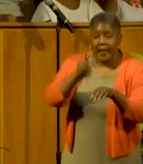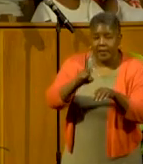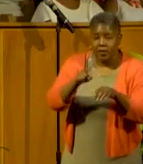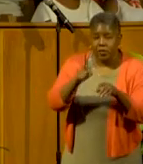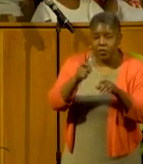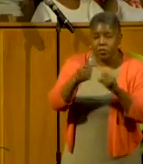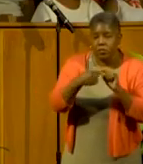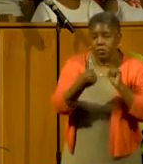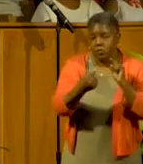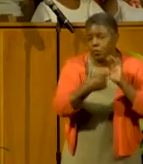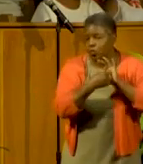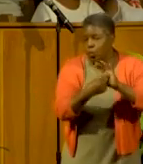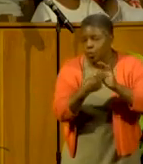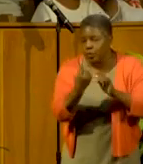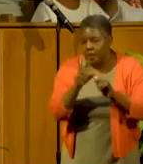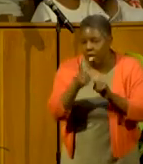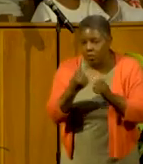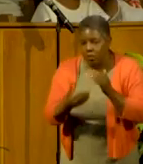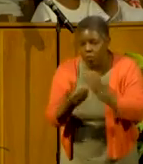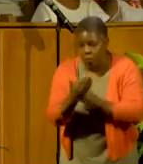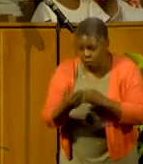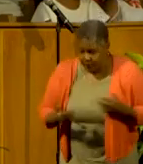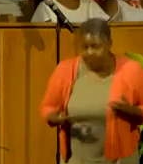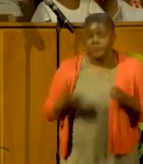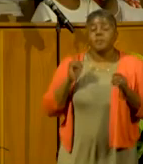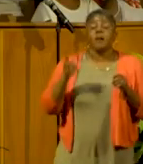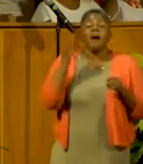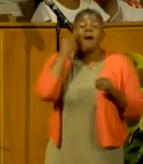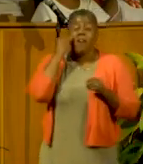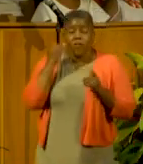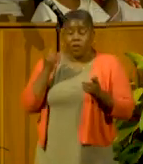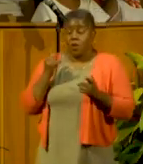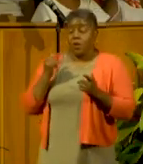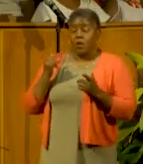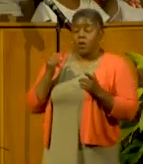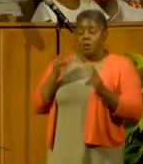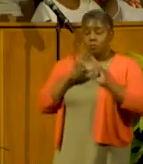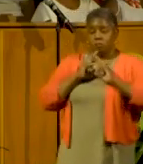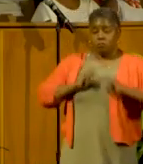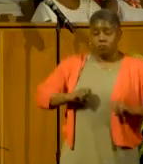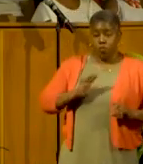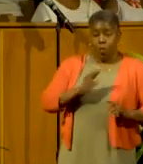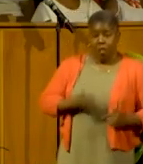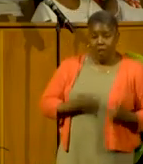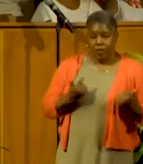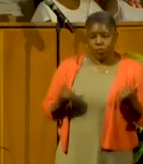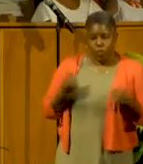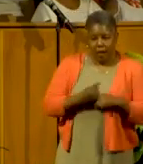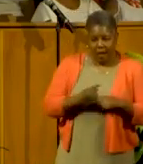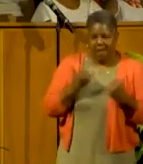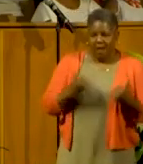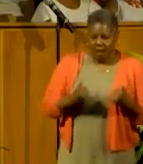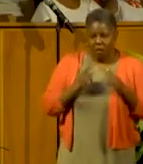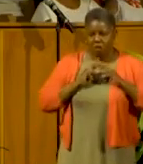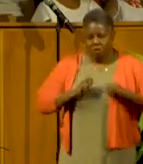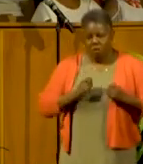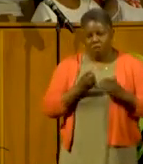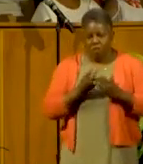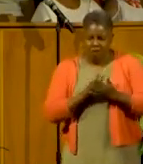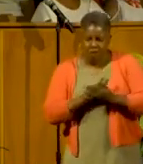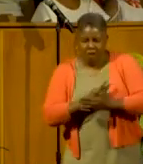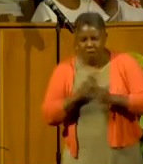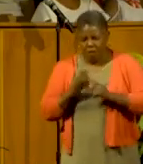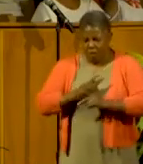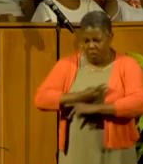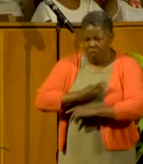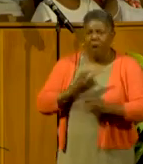argue something with you this morning, that if you take a comprehensive assessment of your life today, many of us would